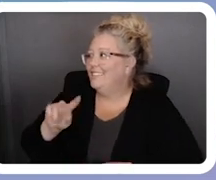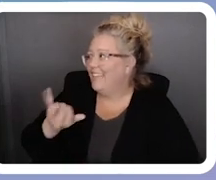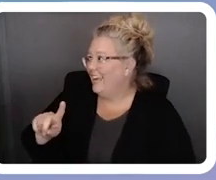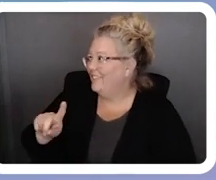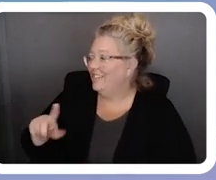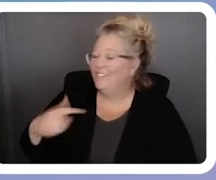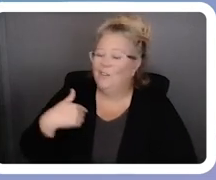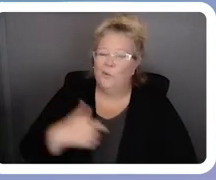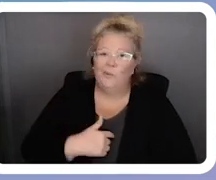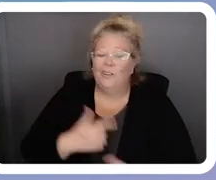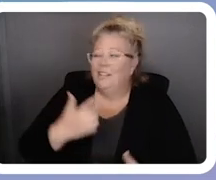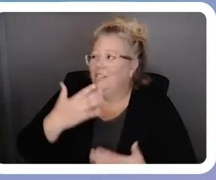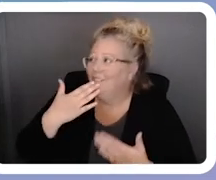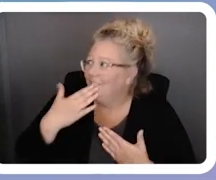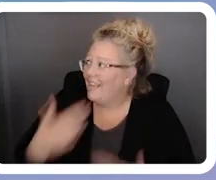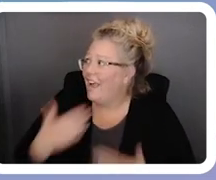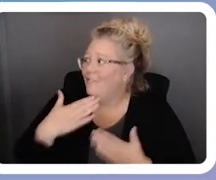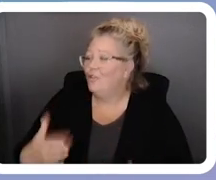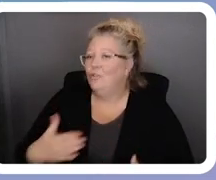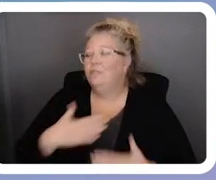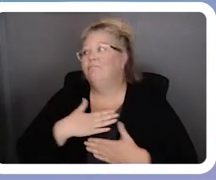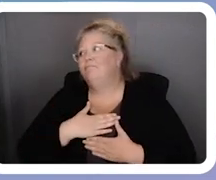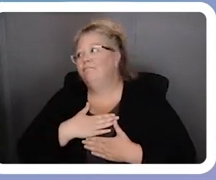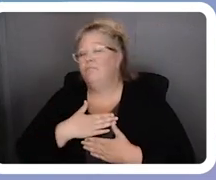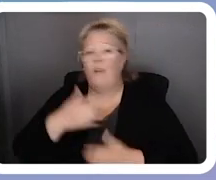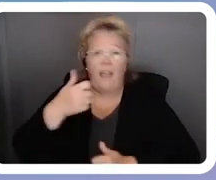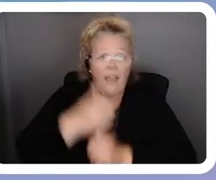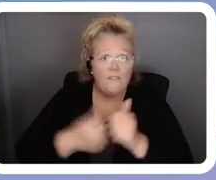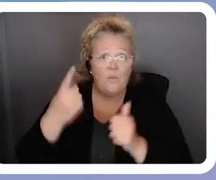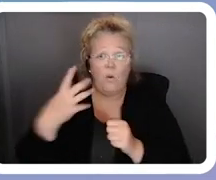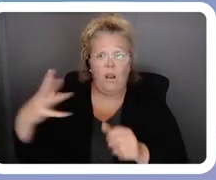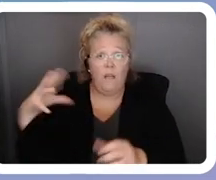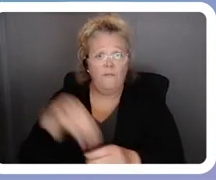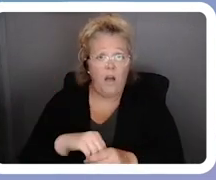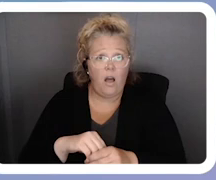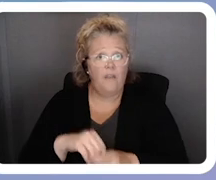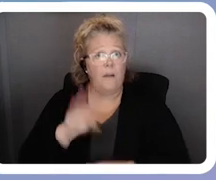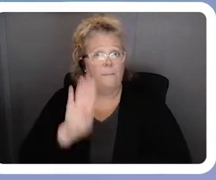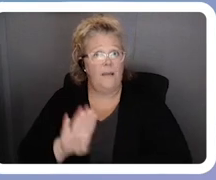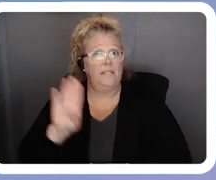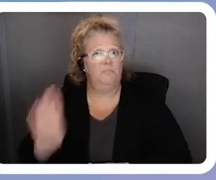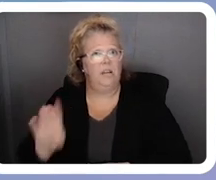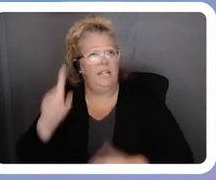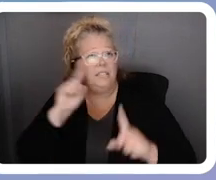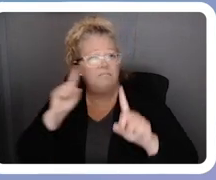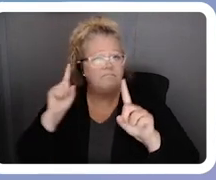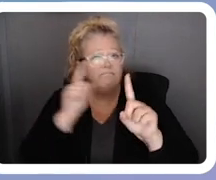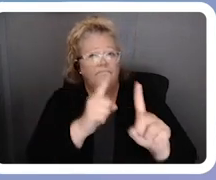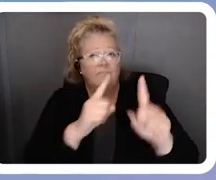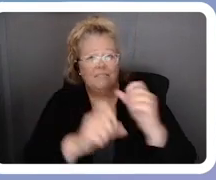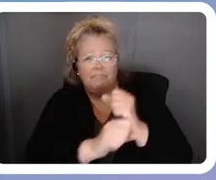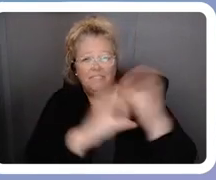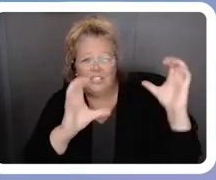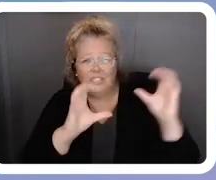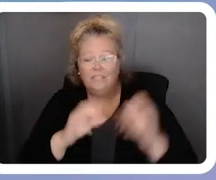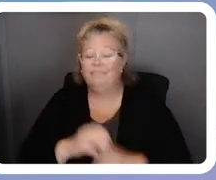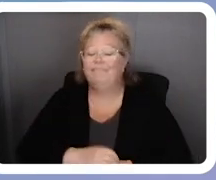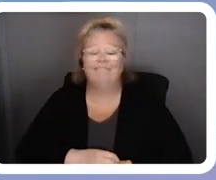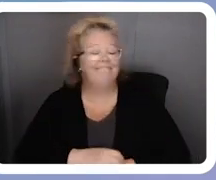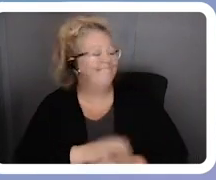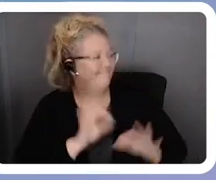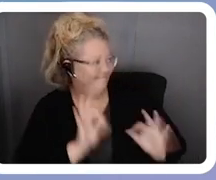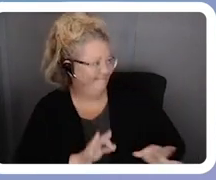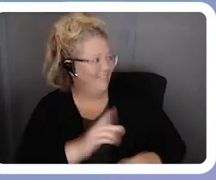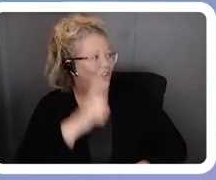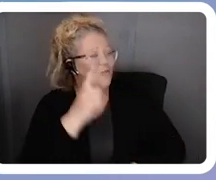for everyone involved with this Best Buddies mission. We're thankful too. Absolutely.